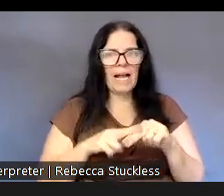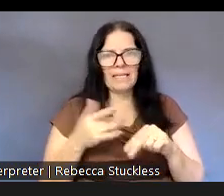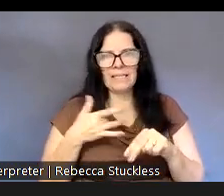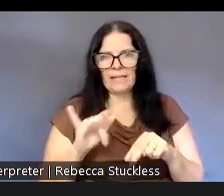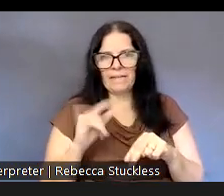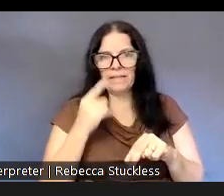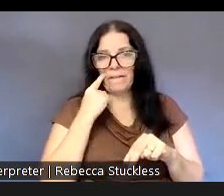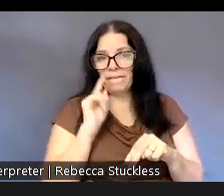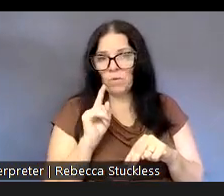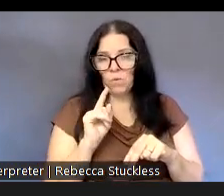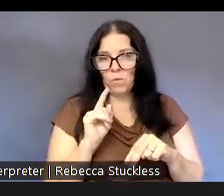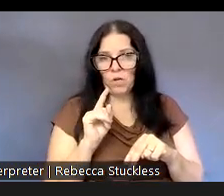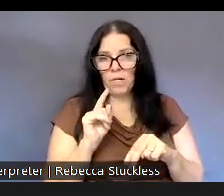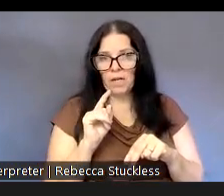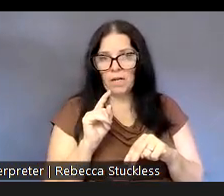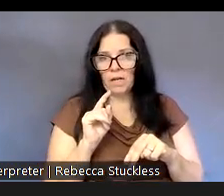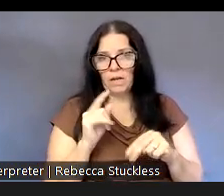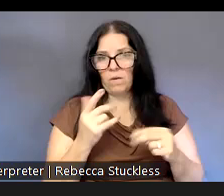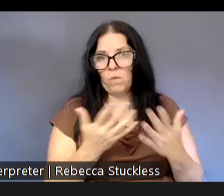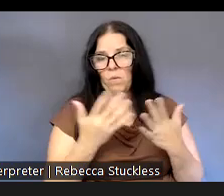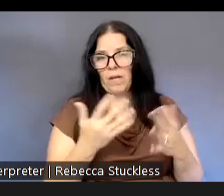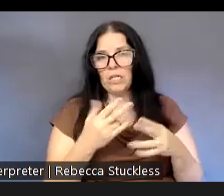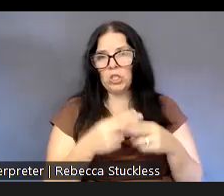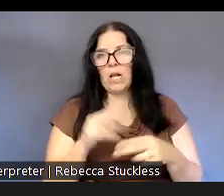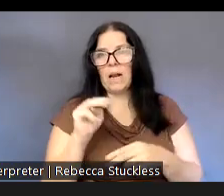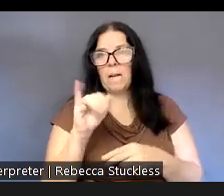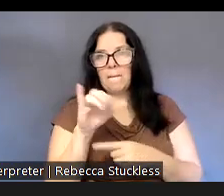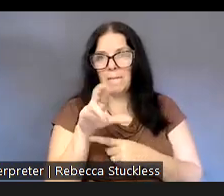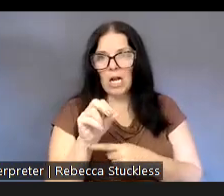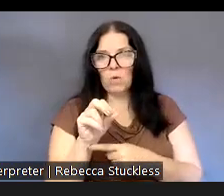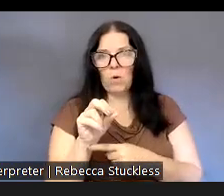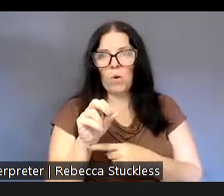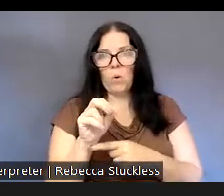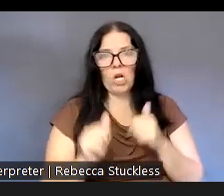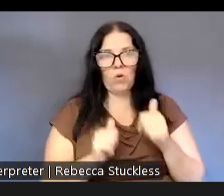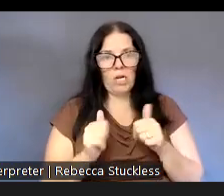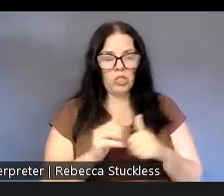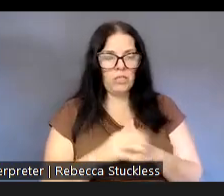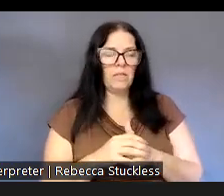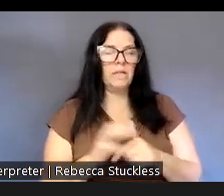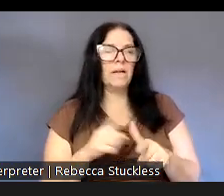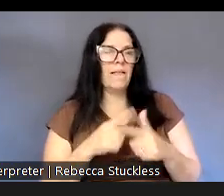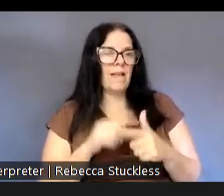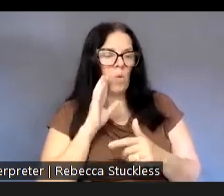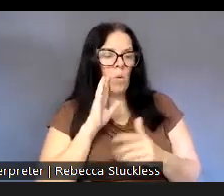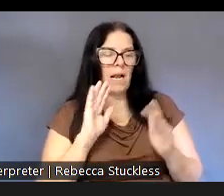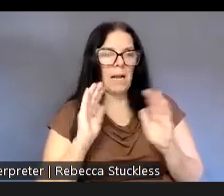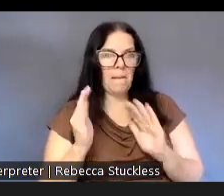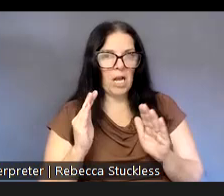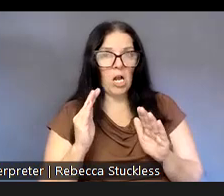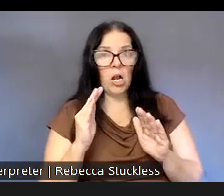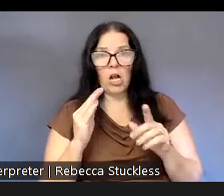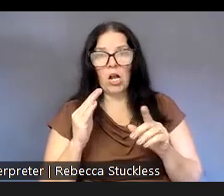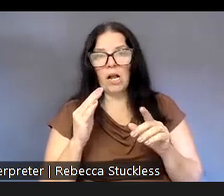to what are called microaggressions. And then we'll compare and contrast cognitive